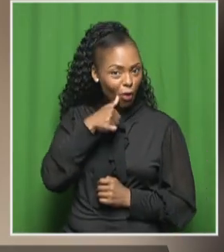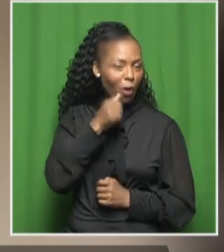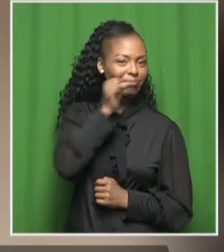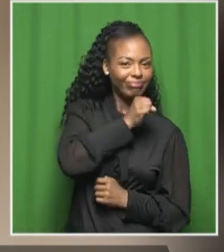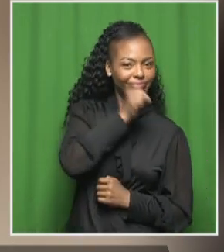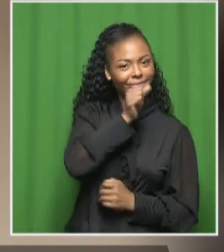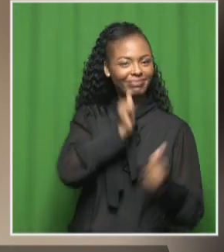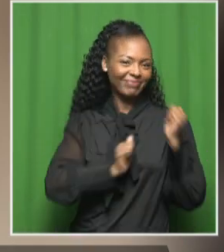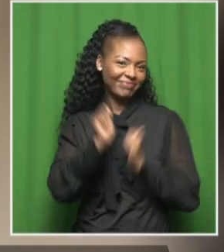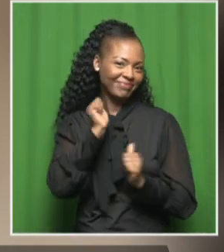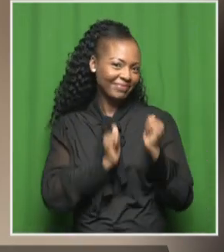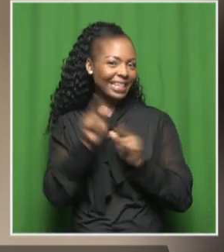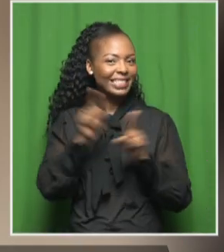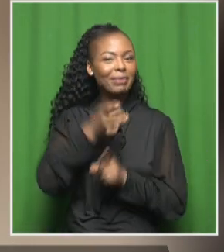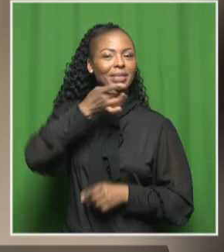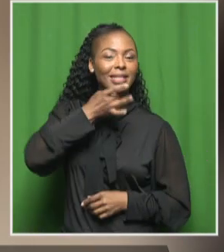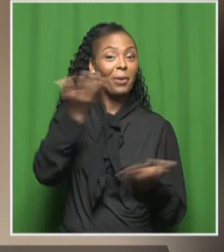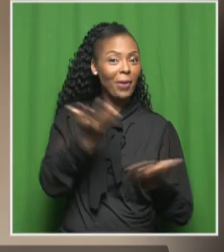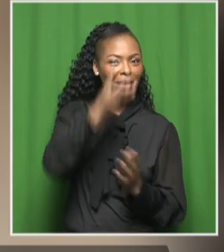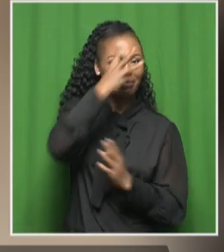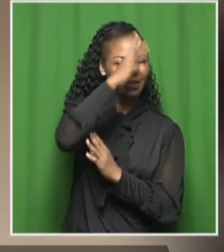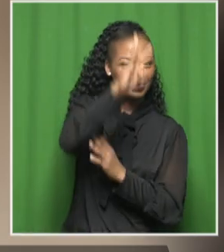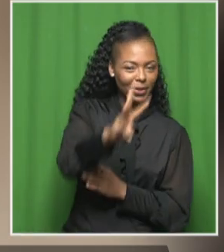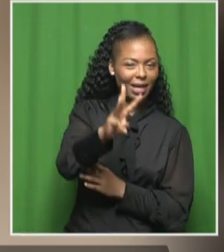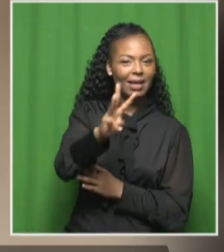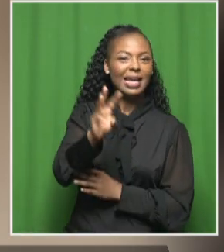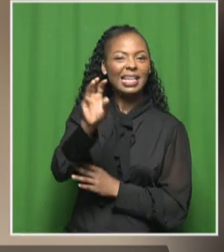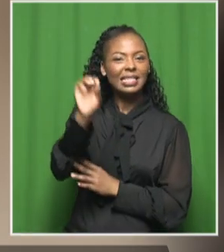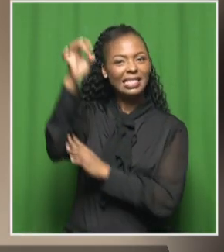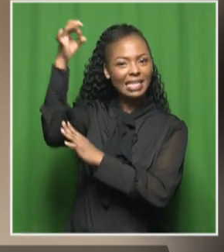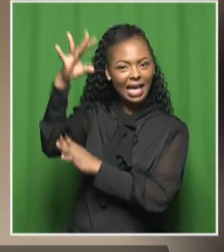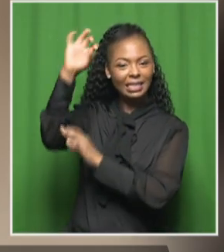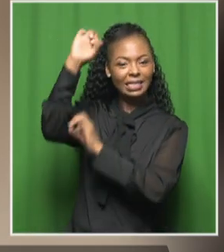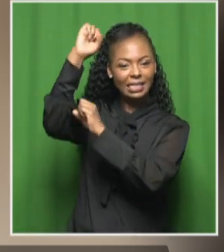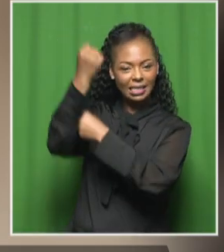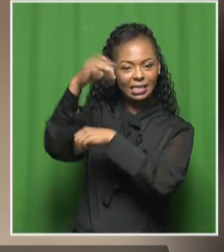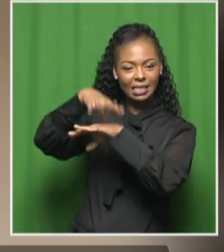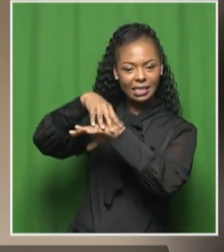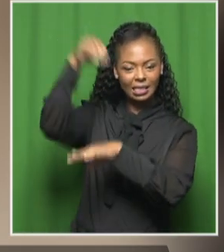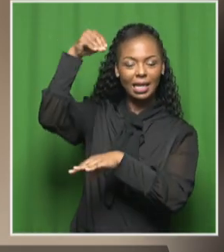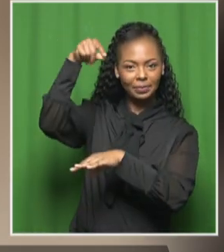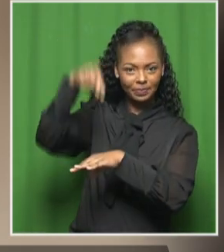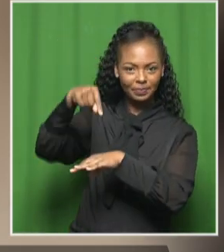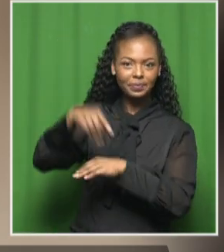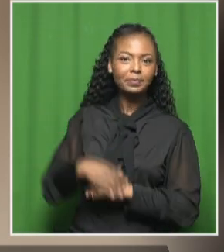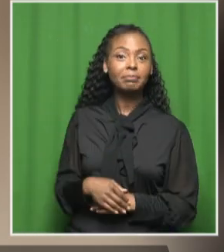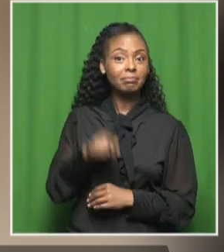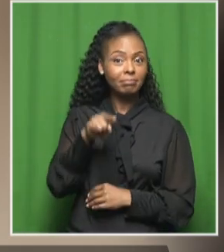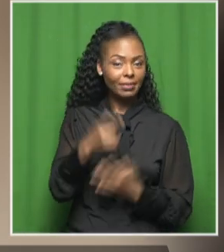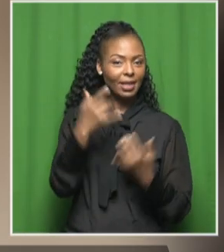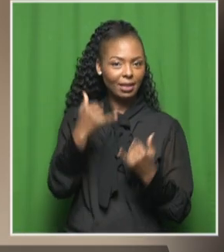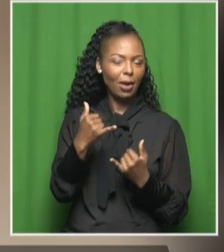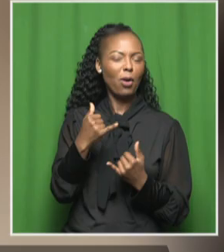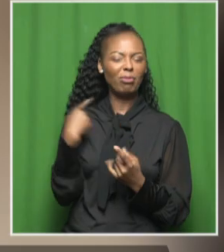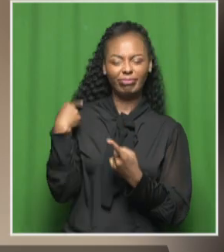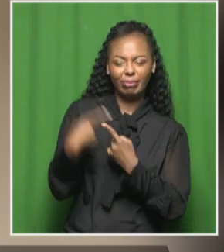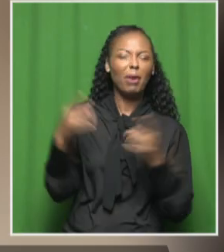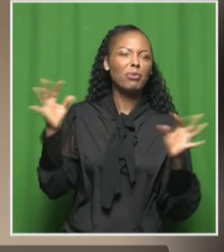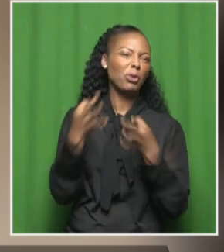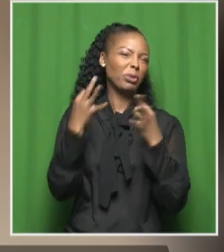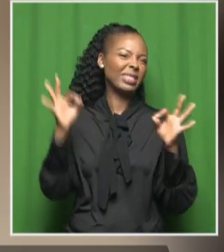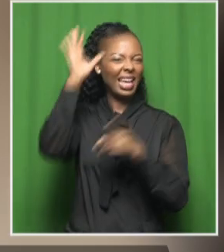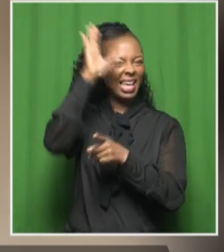Saturday evening. Pretoria and Sun City is where he'll be. And born in Washington, D.C., Gill's musical career goes back more